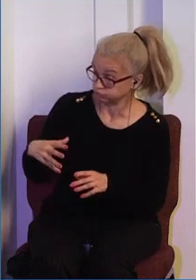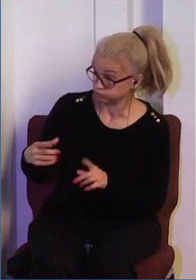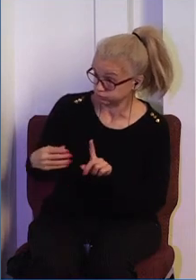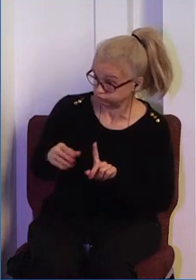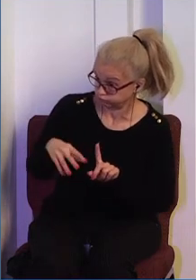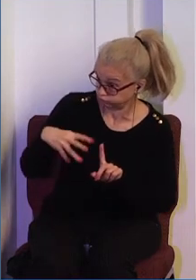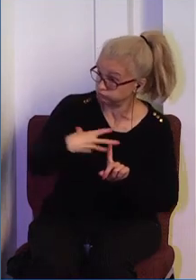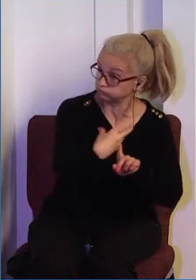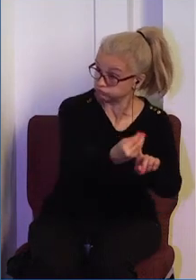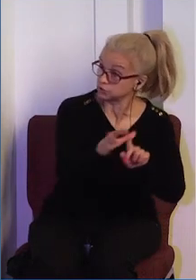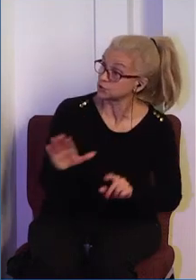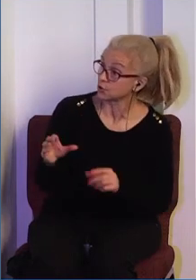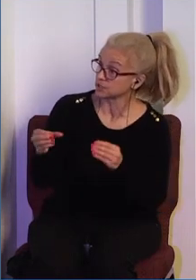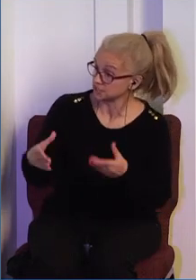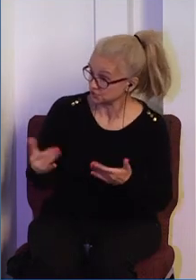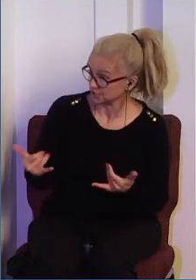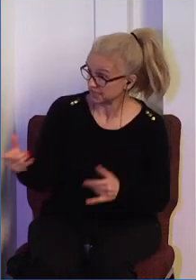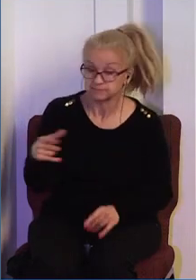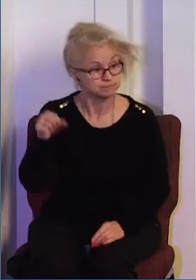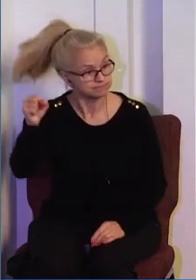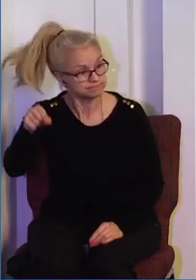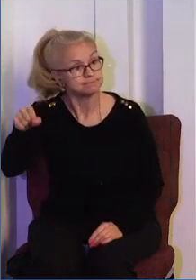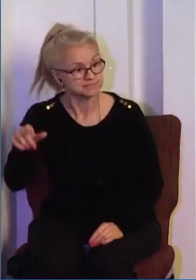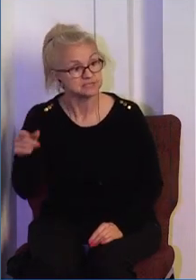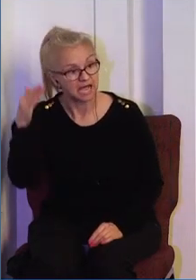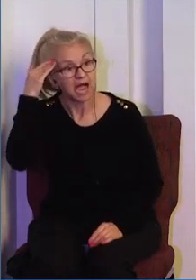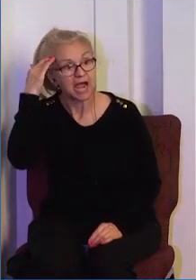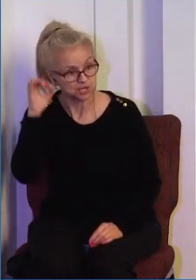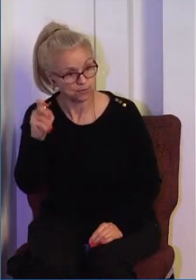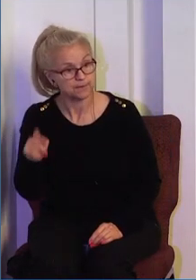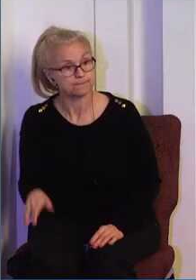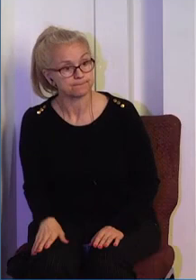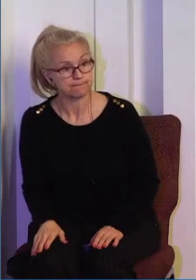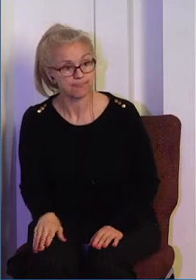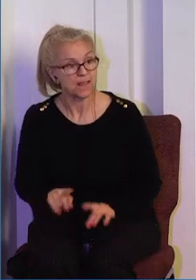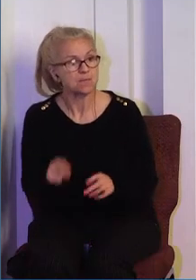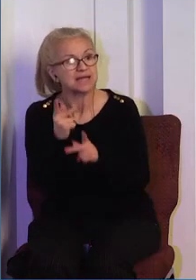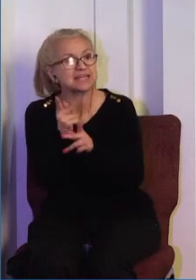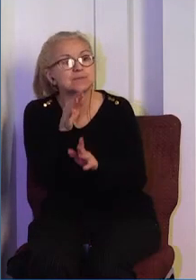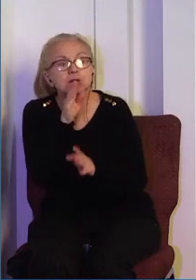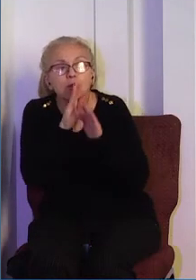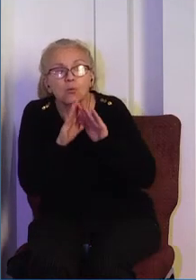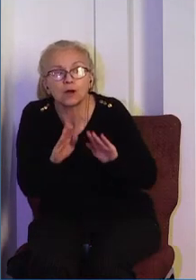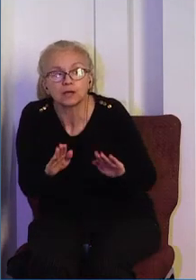today?" "Yes," he said, "I know it, but keep it quiet."